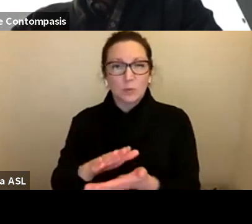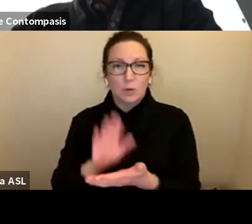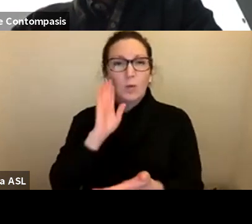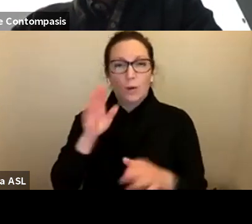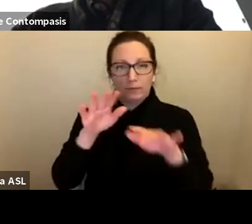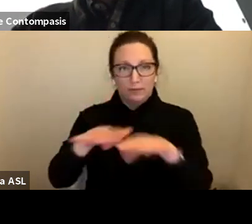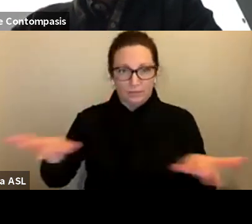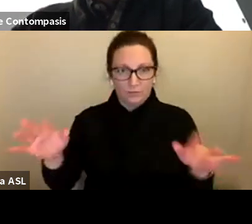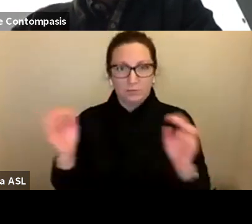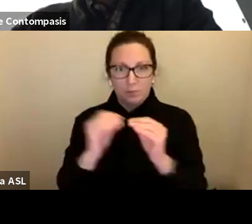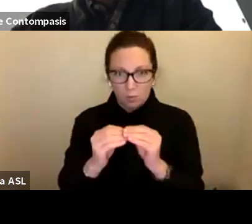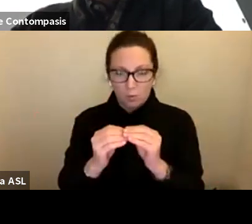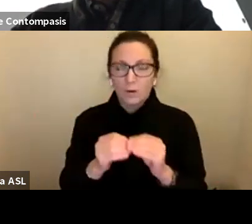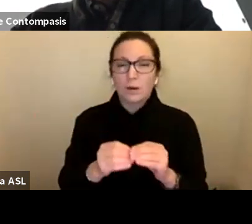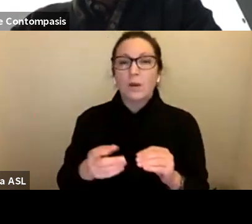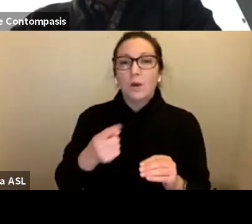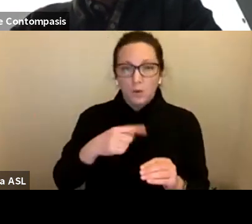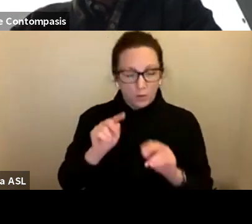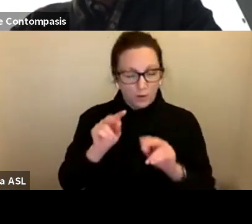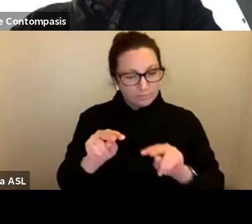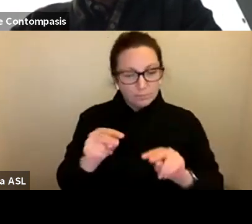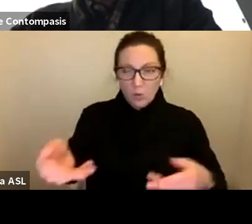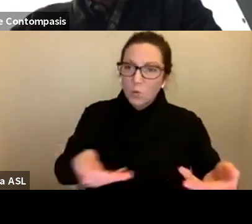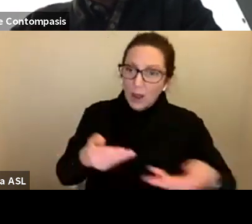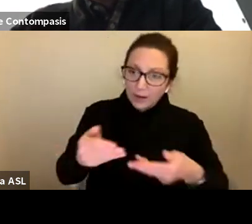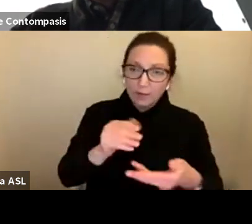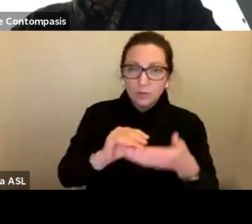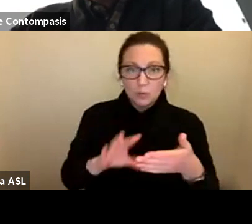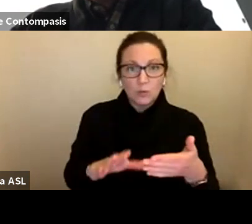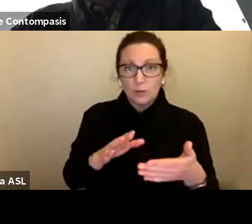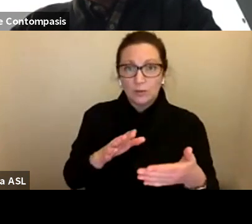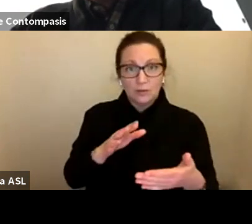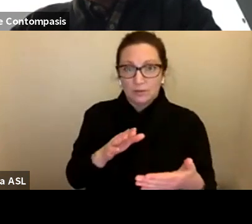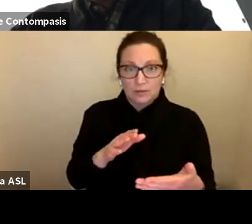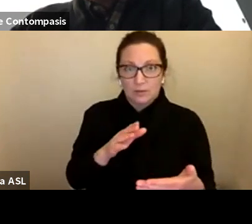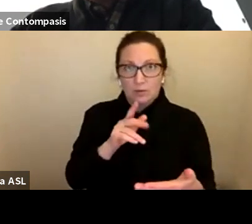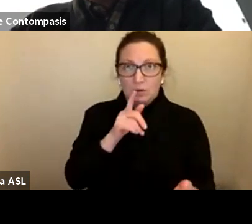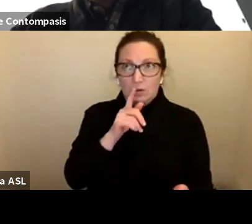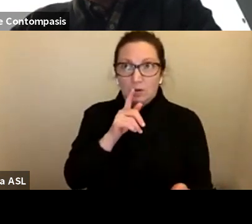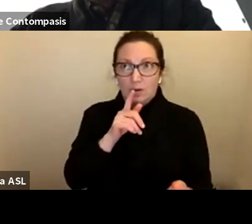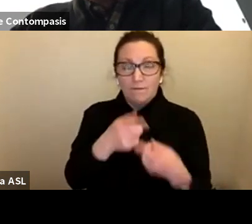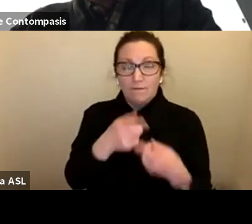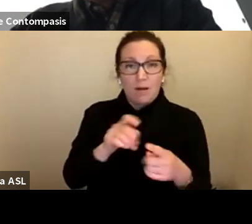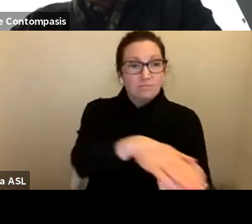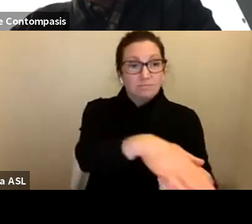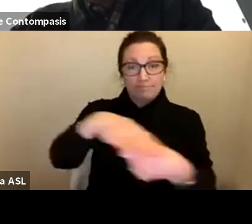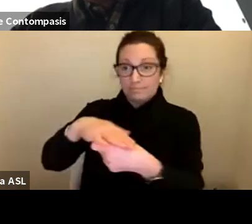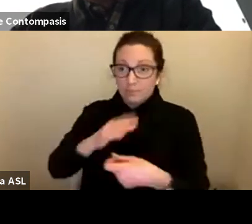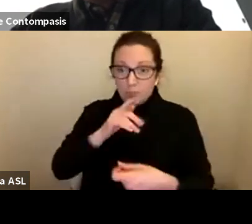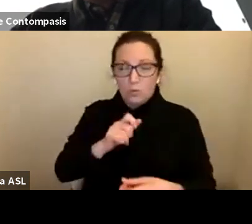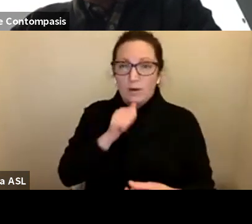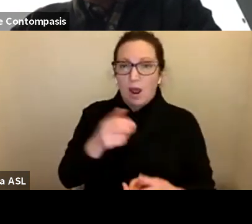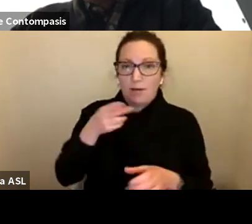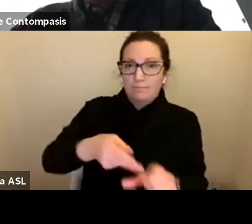We look forward to welcoming students from neighborhoods that have not had many students at BLS in the past. Critics